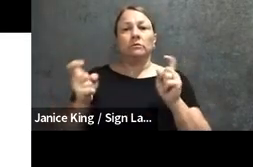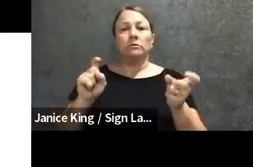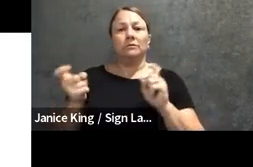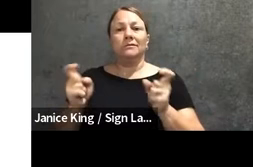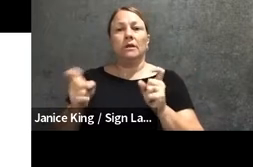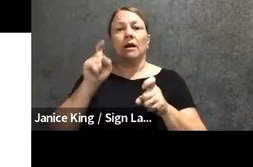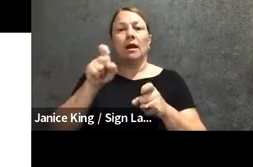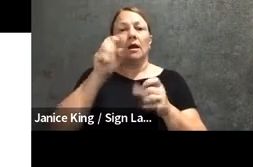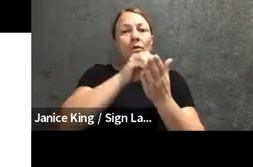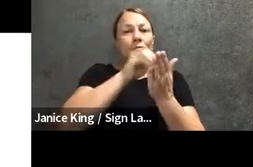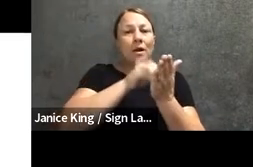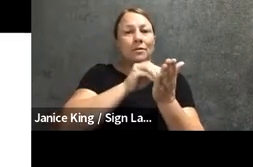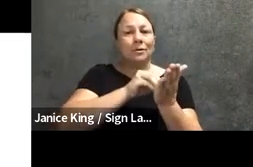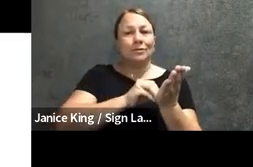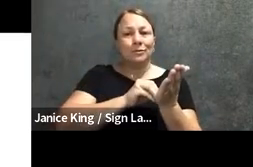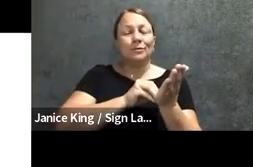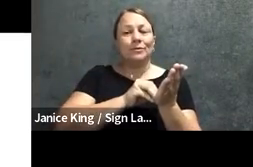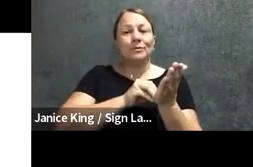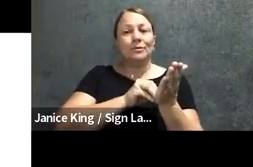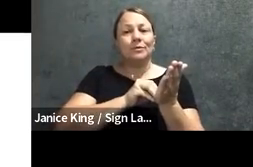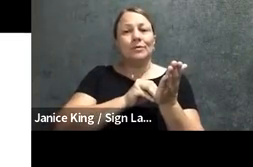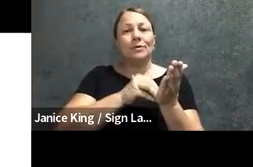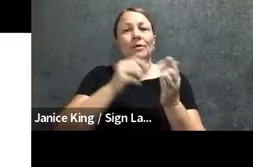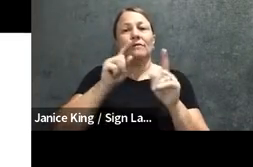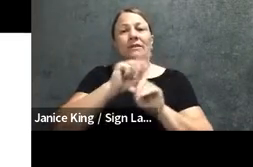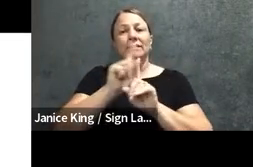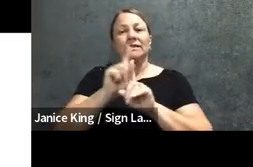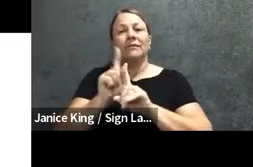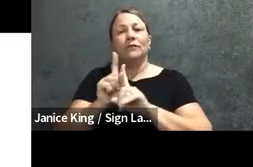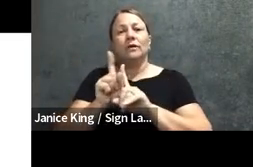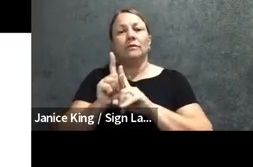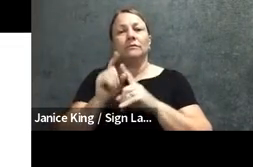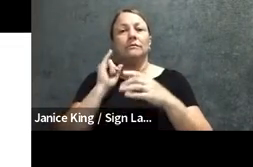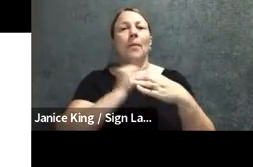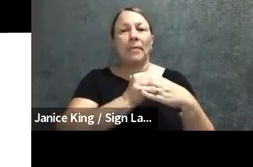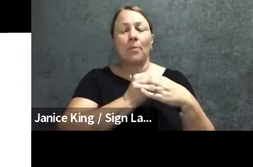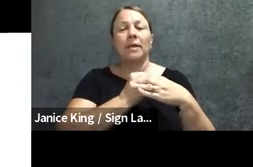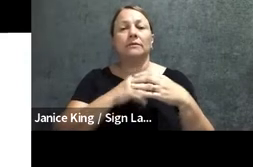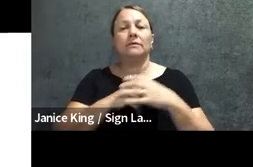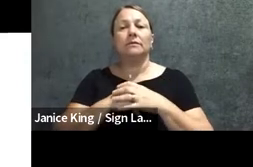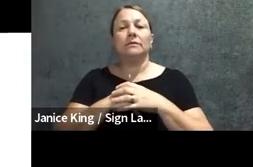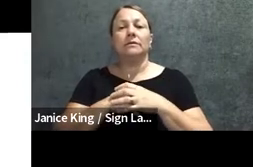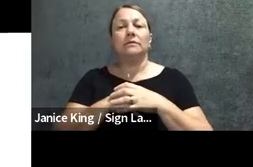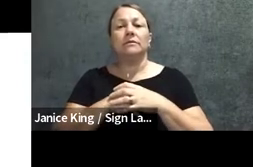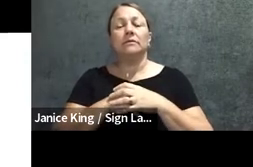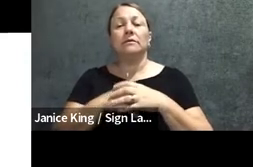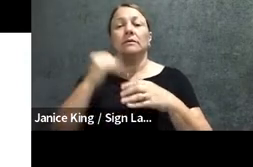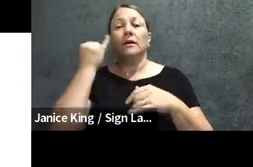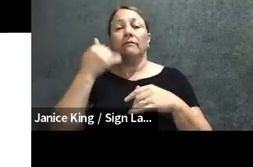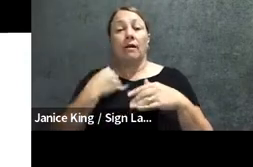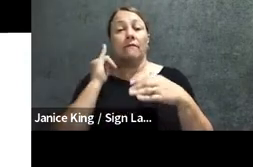such a, they can have a record of such impairments. So regardless of whether somebody has the impairment,